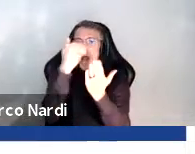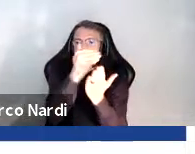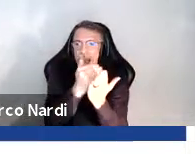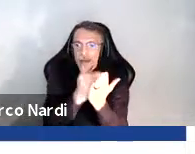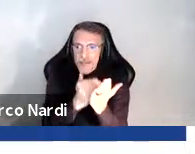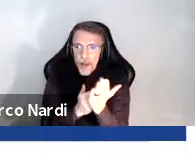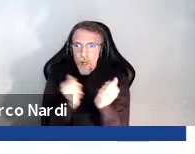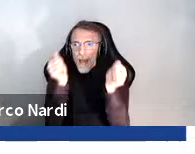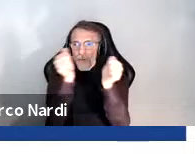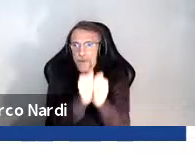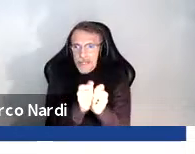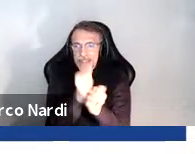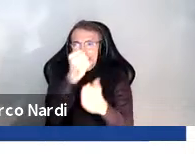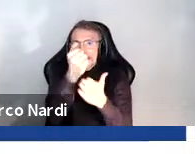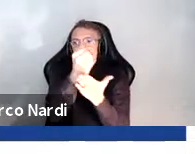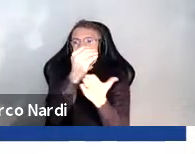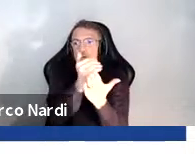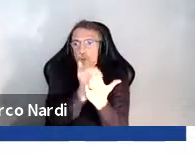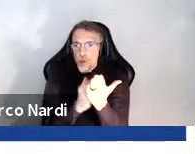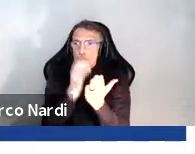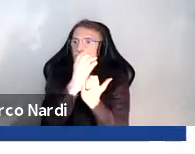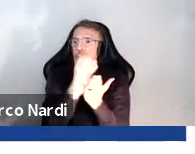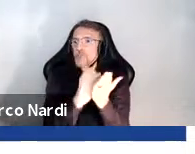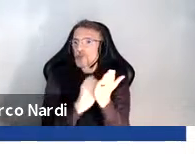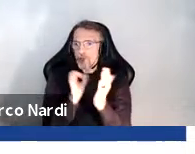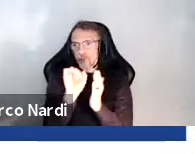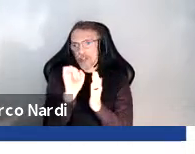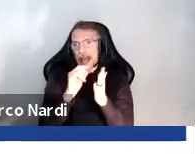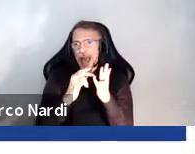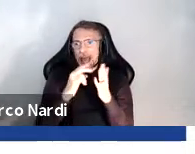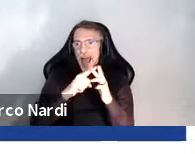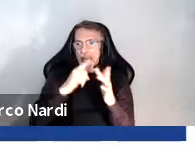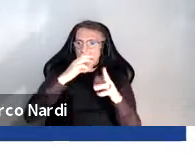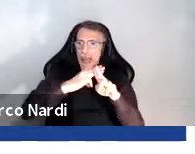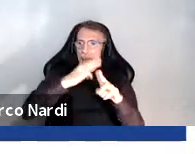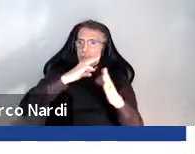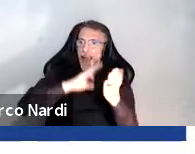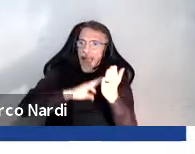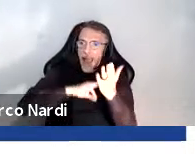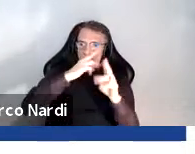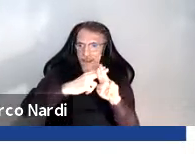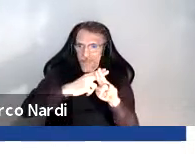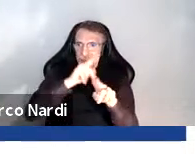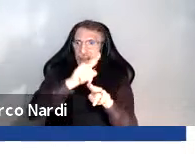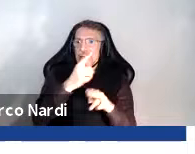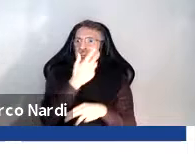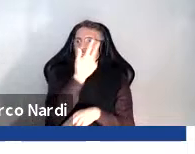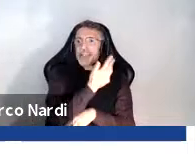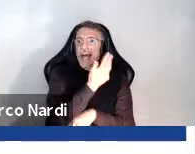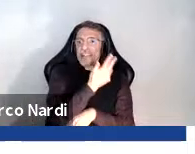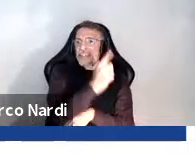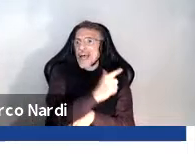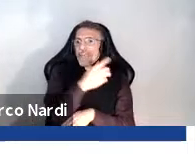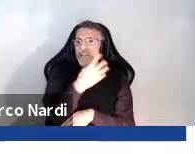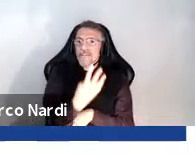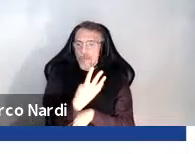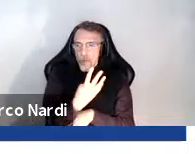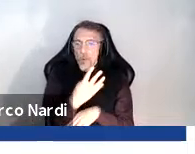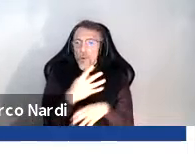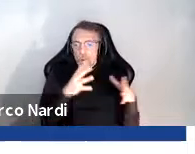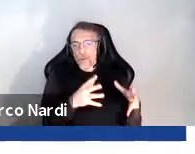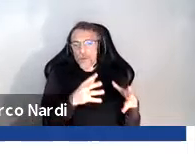is the constitution of the IMF, as this was created in 1974 in Bretton Woods. Okay,